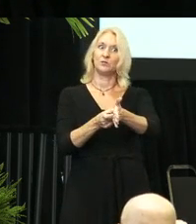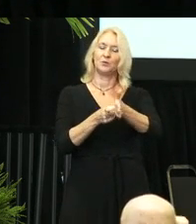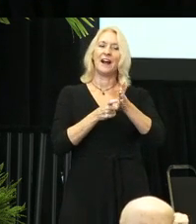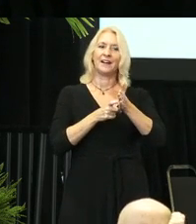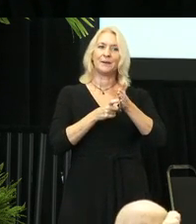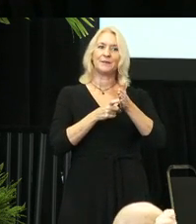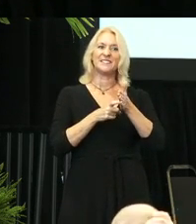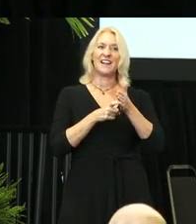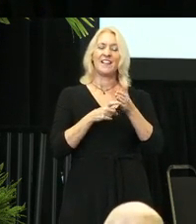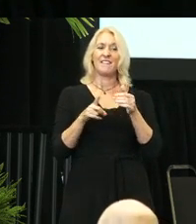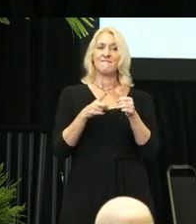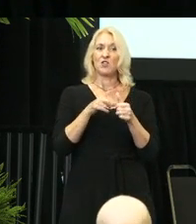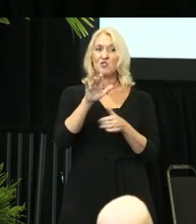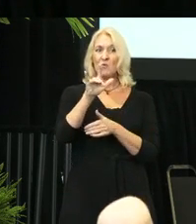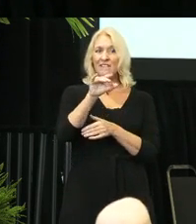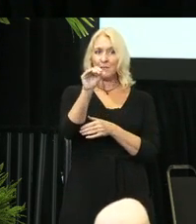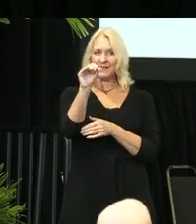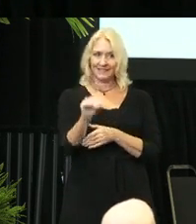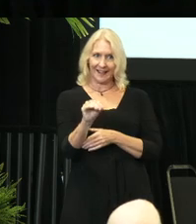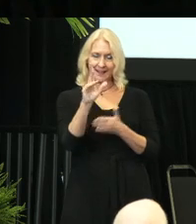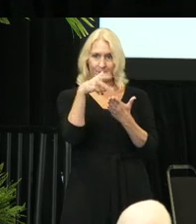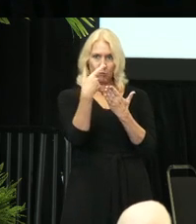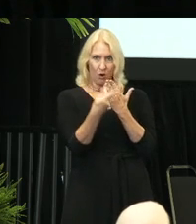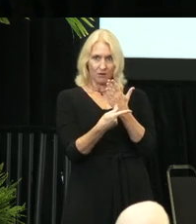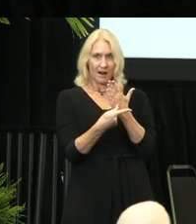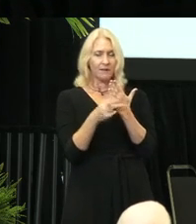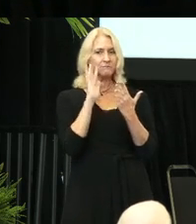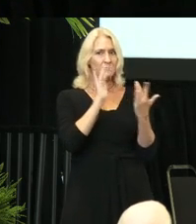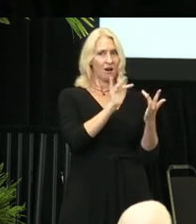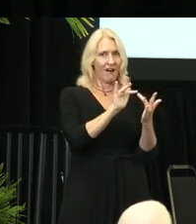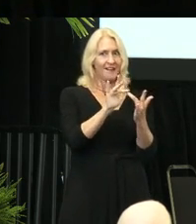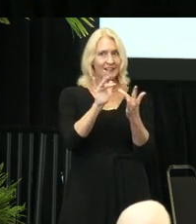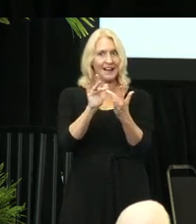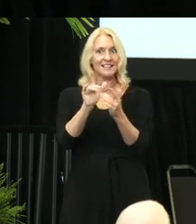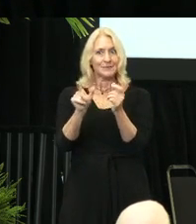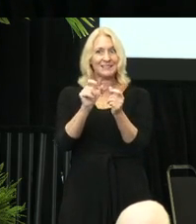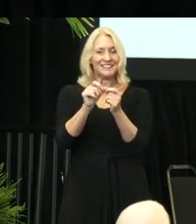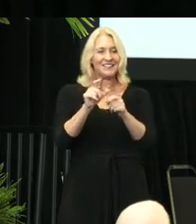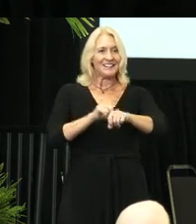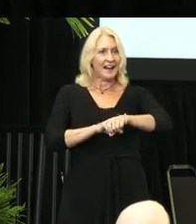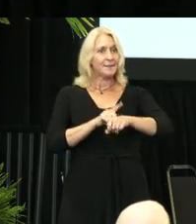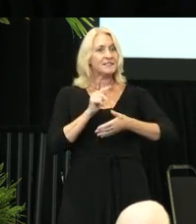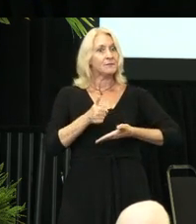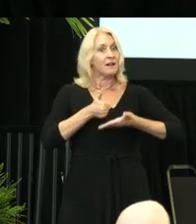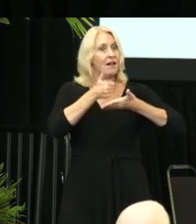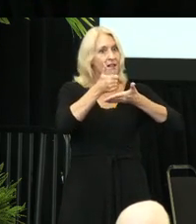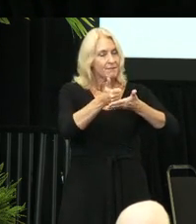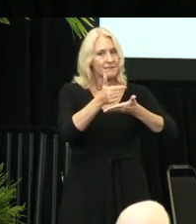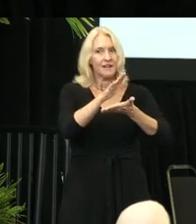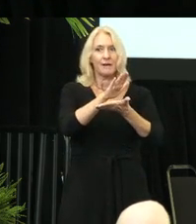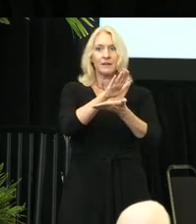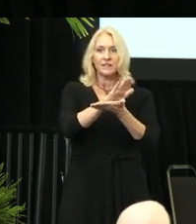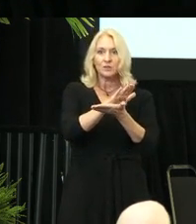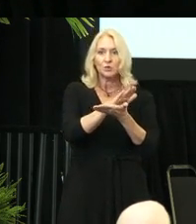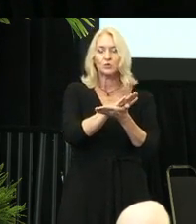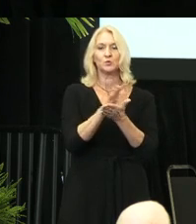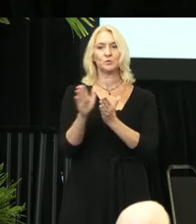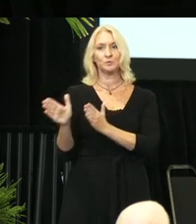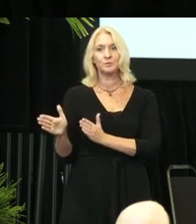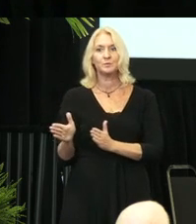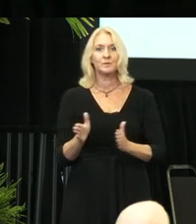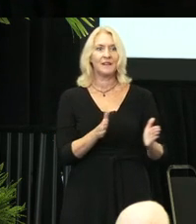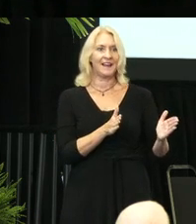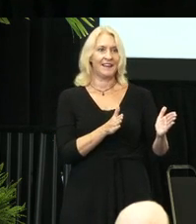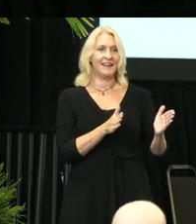through 25% program of study completion to assist students on their academic and career pathways with dedicated